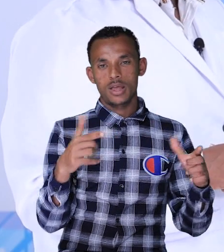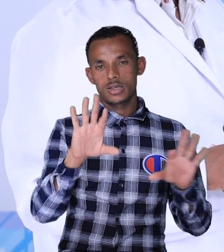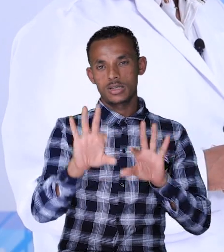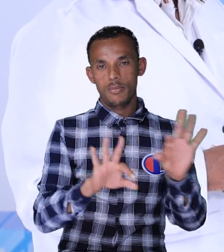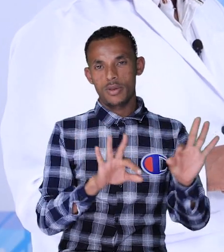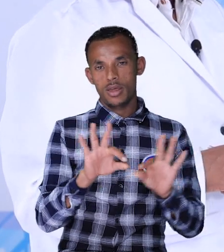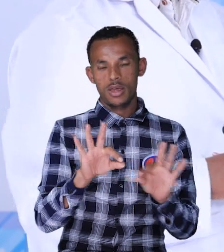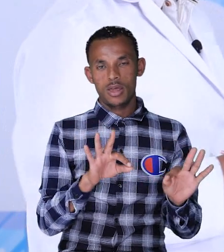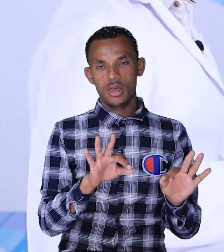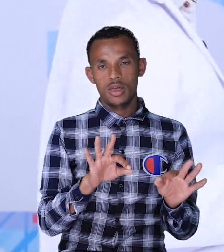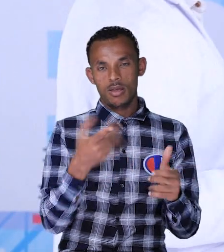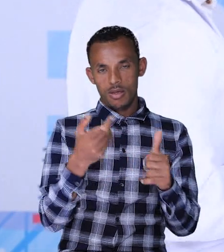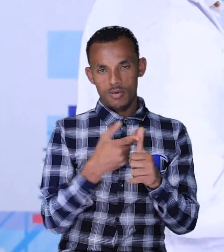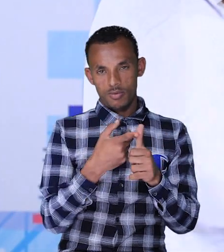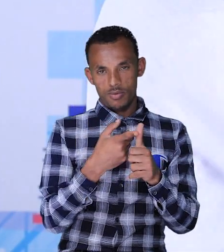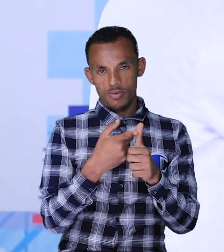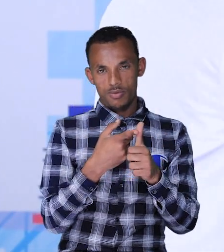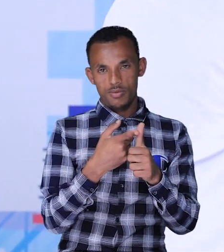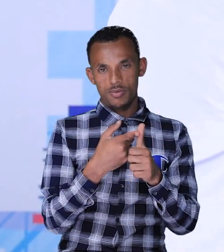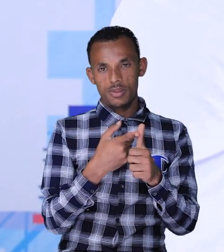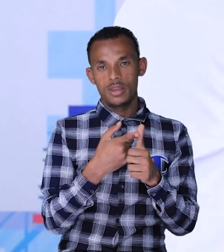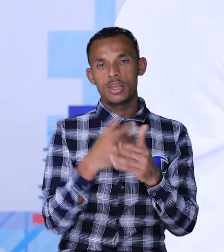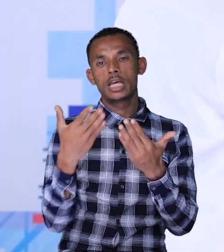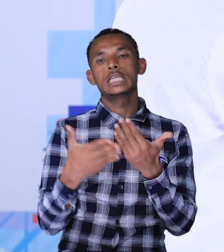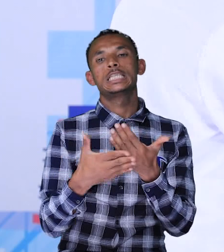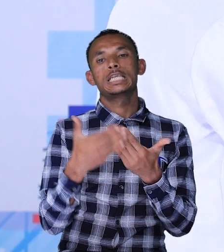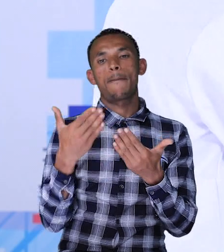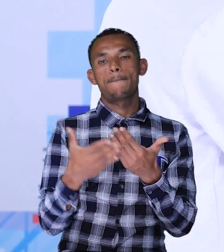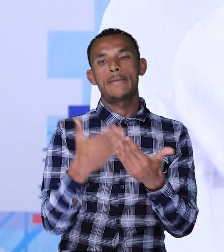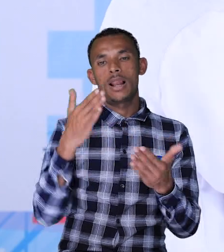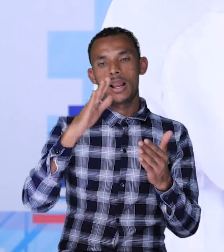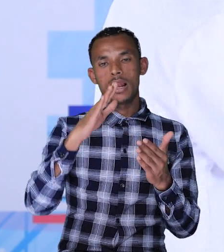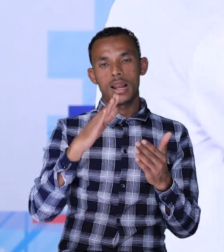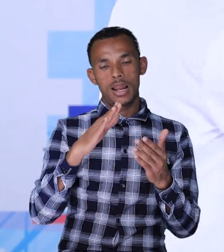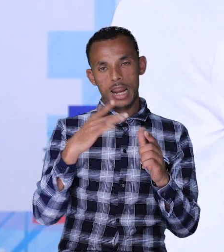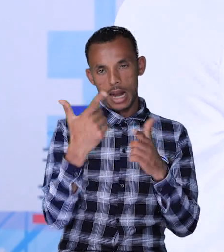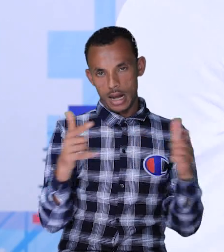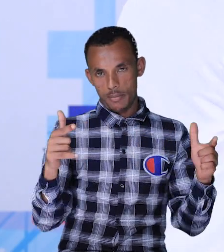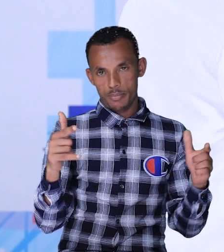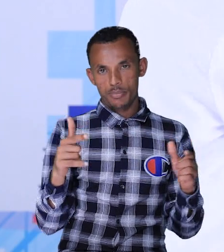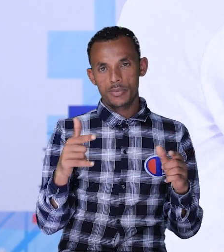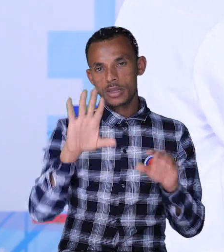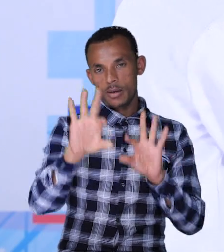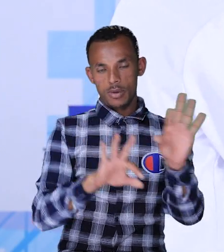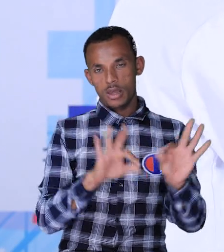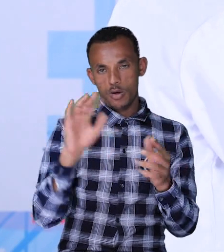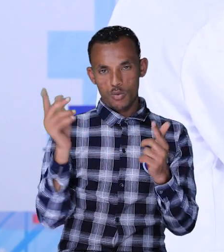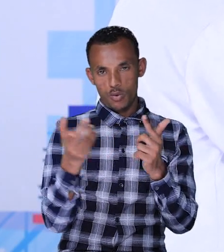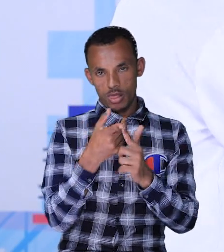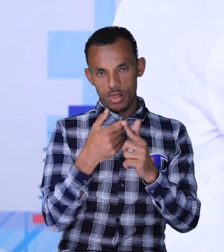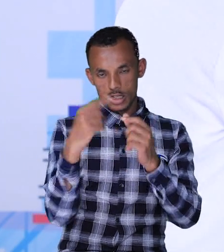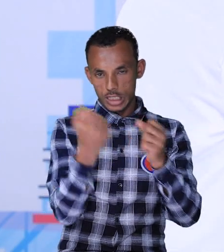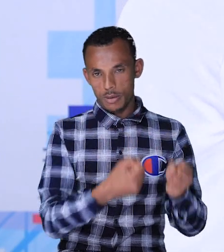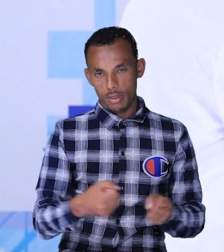this one. The first one is simple random sampling. The second one, systematic